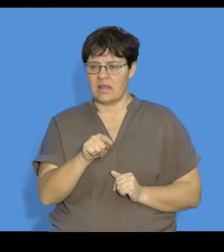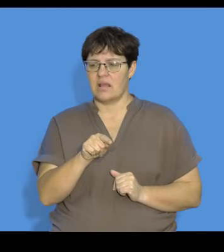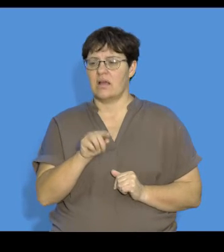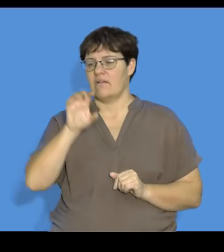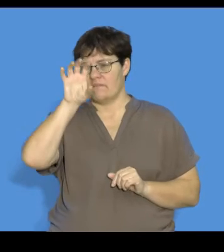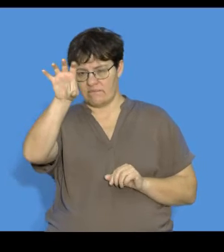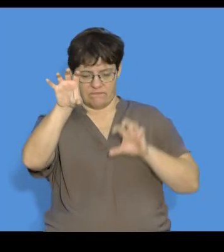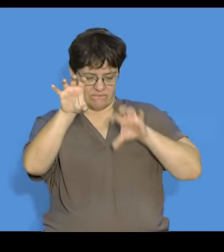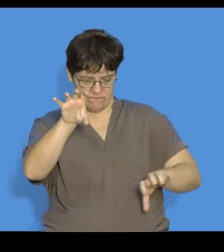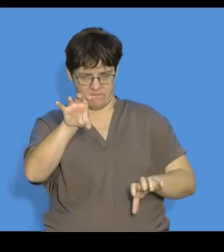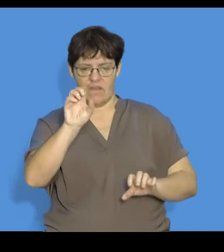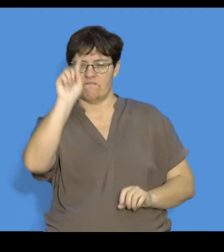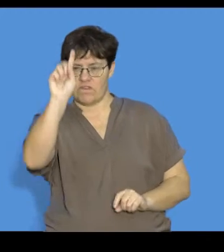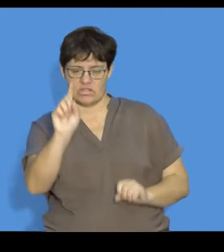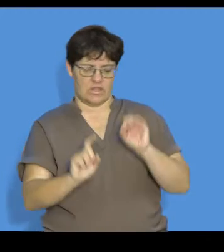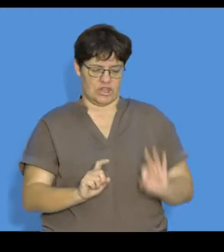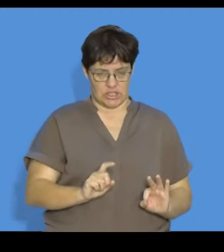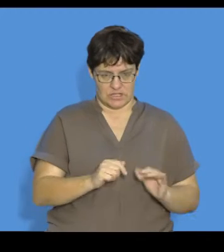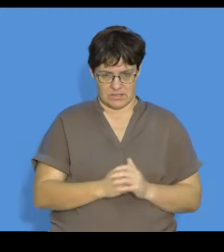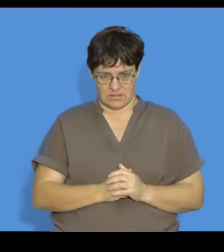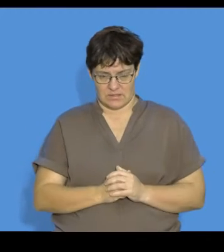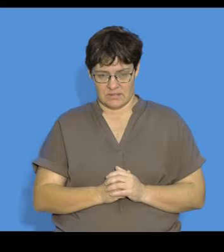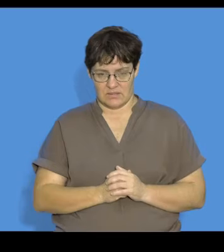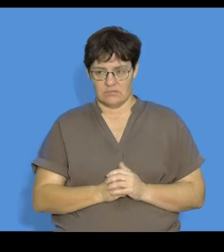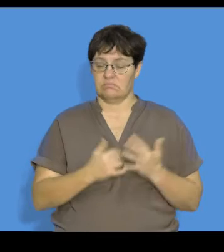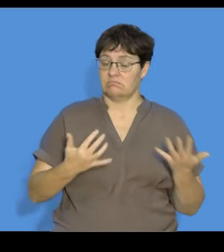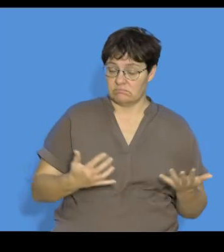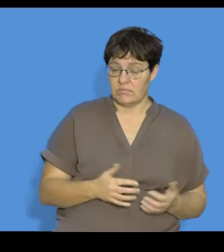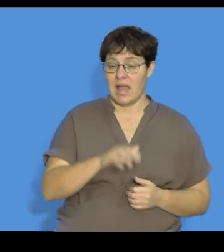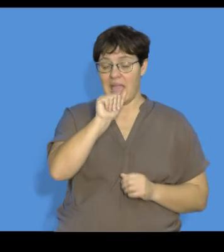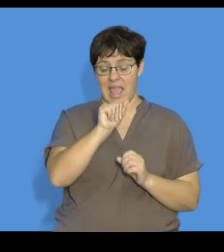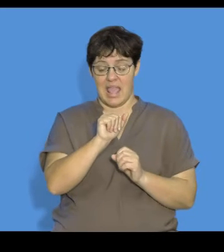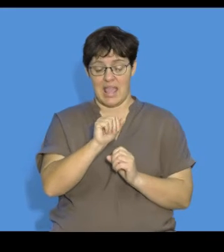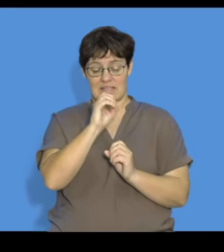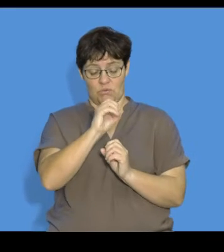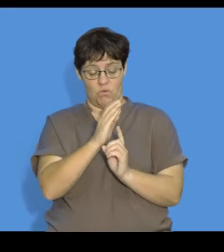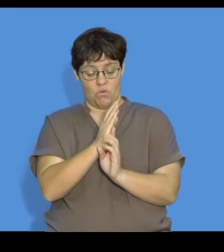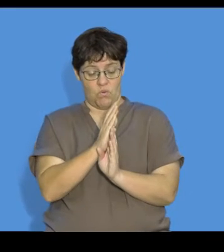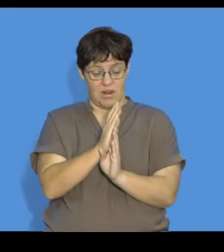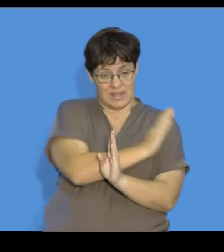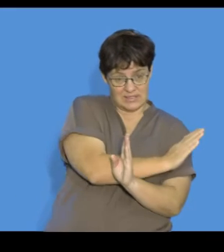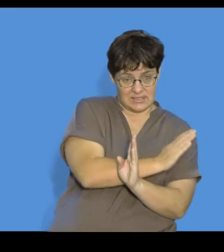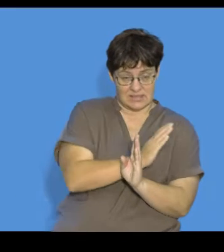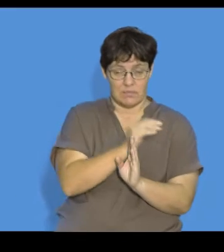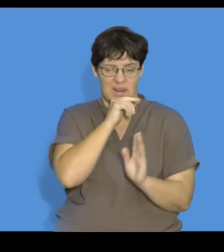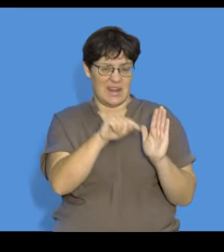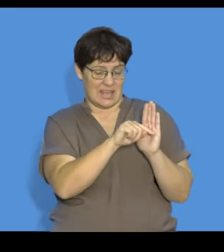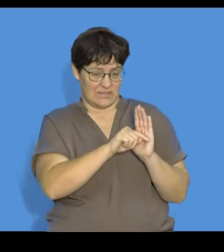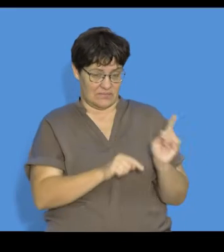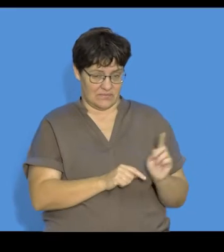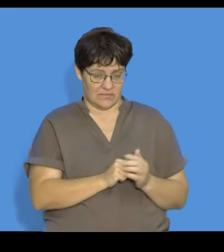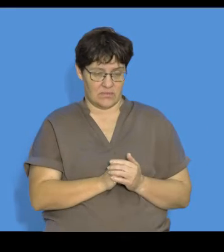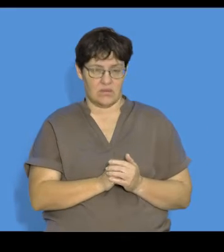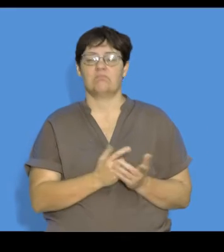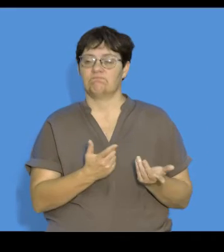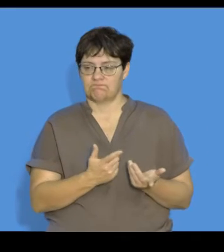quadrant. But if a is less than 0, which means negative, the graph will then lie in the